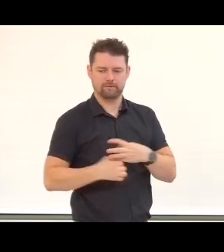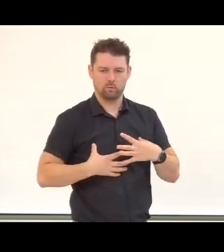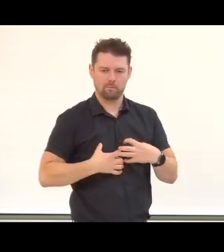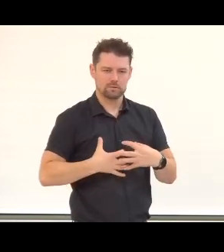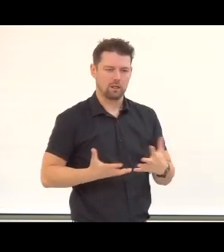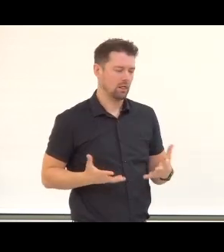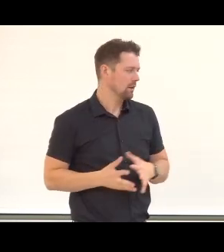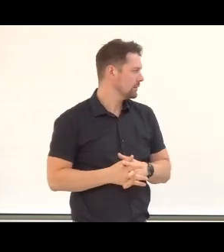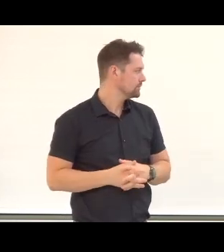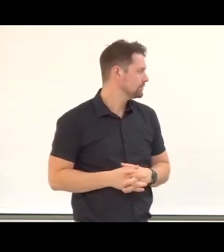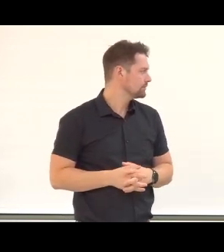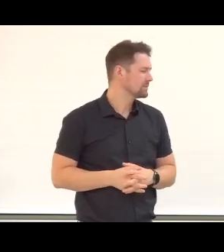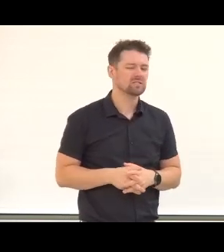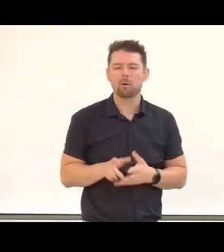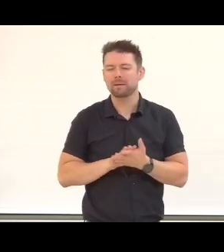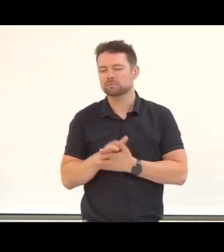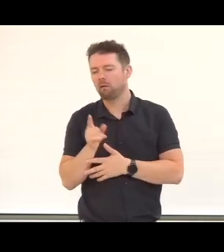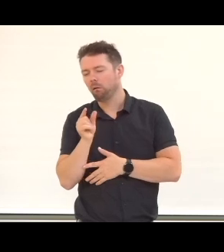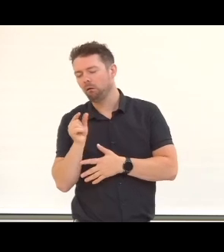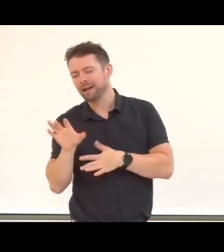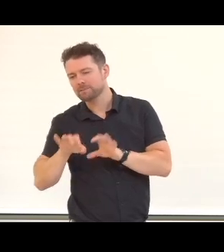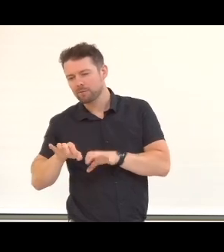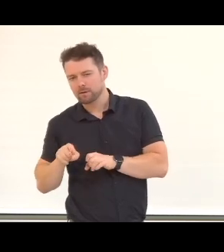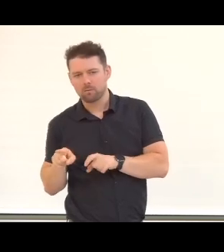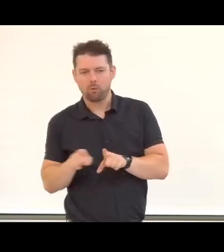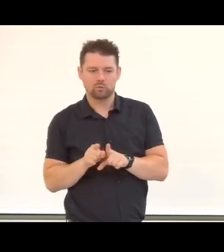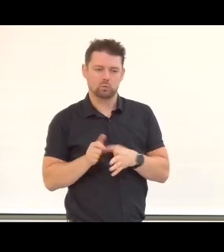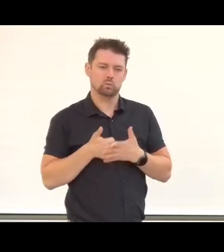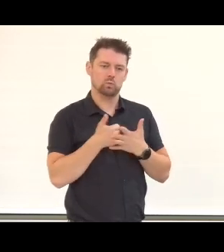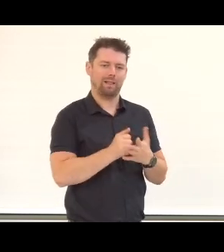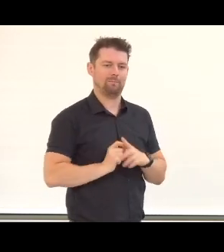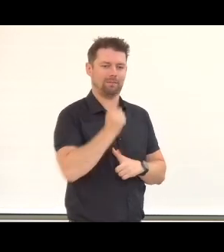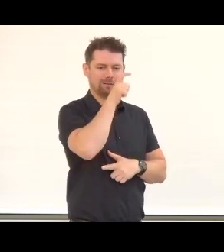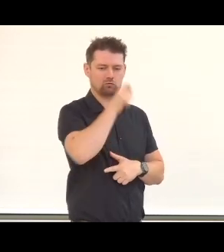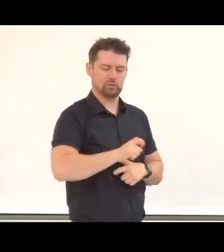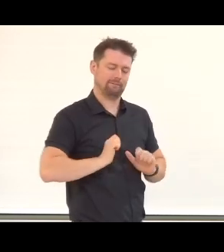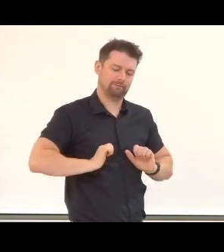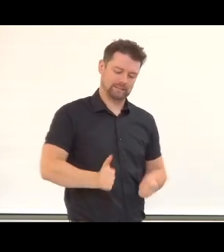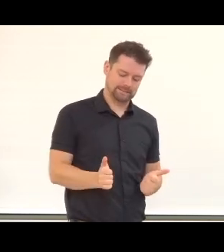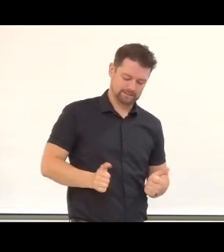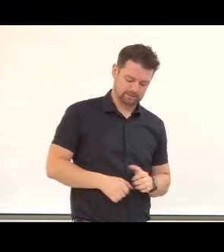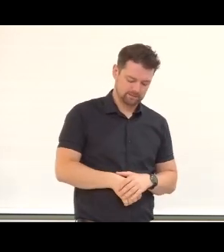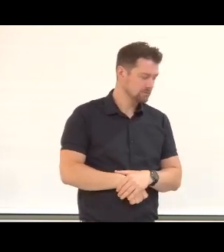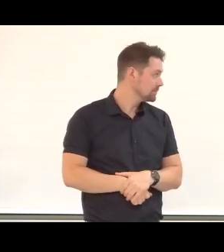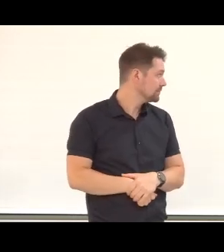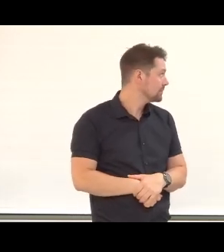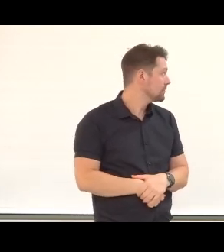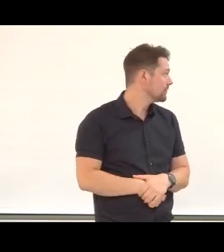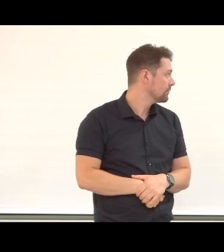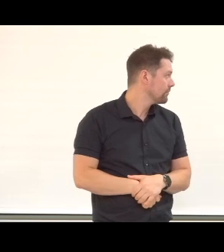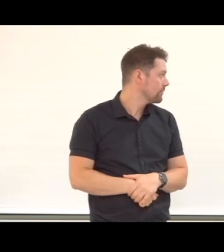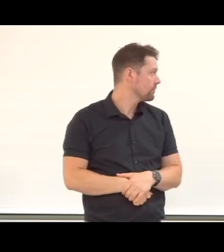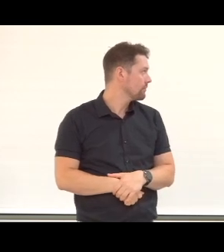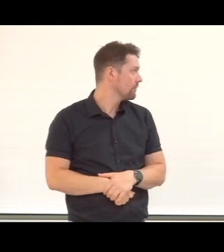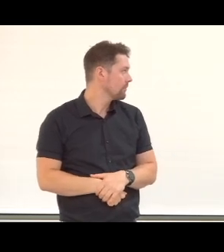like also experiments, but at the same time also help the astronauts stay in shape. Yeah, so we will not provide like a peer-reviewed paper